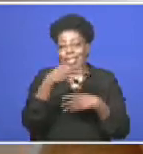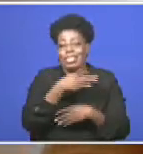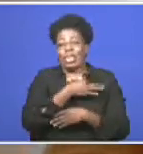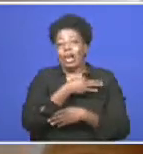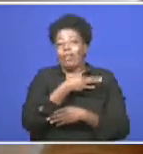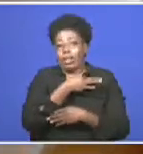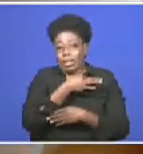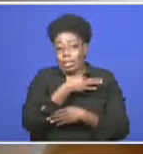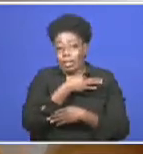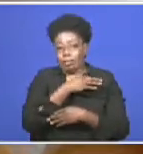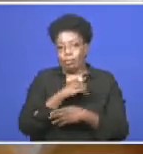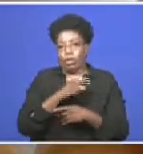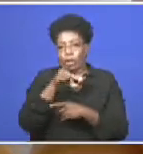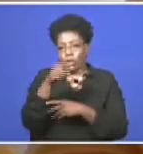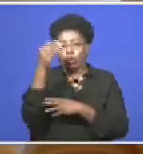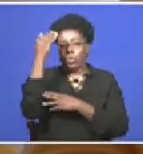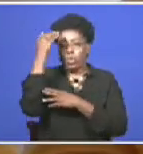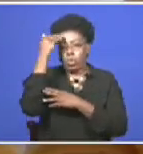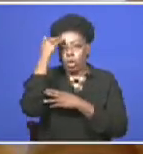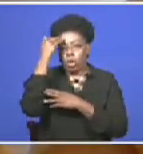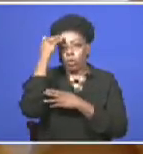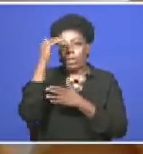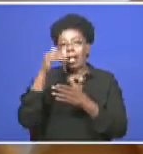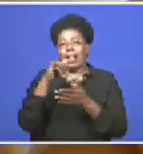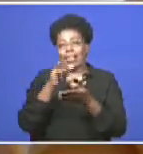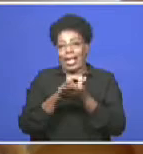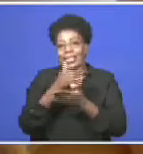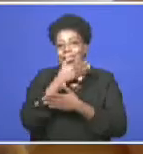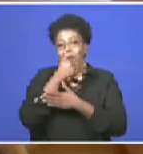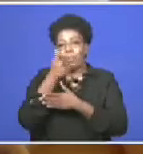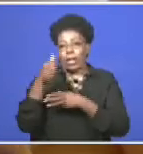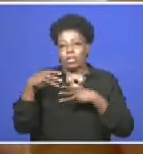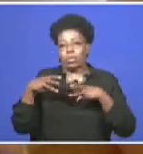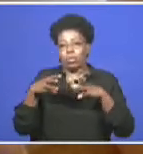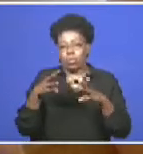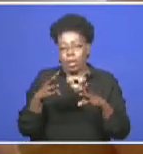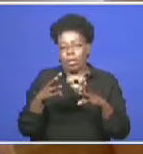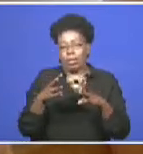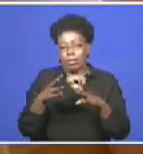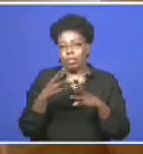once you know your status, then that's the best way to avail yourself of treatment.